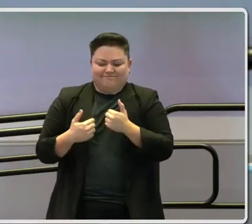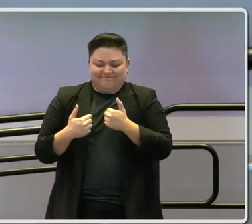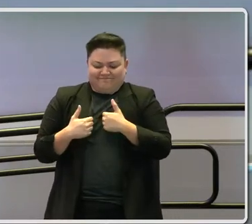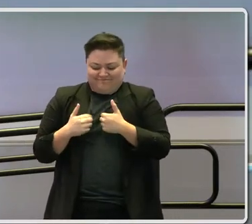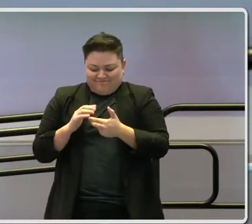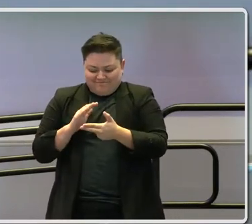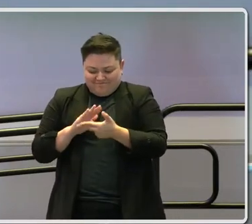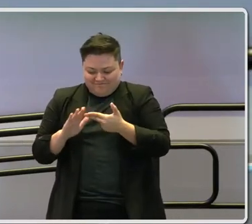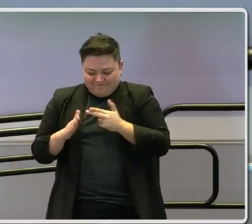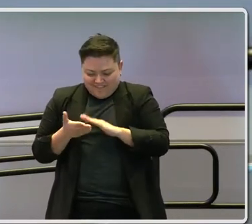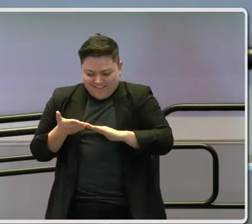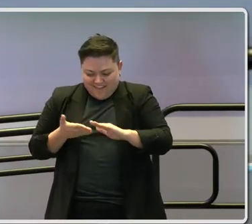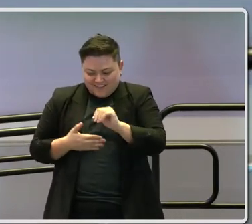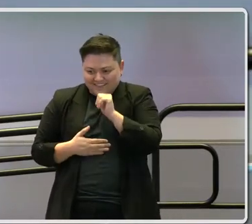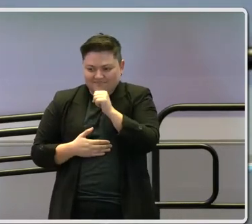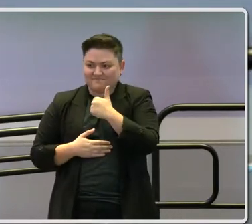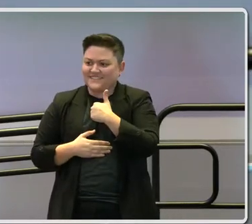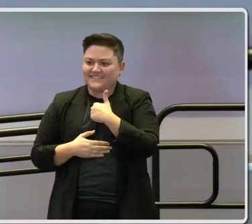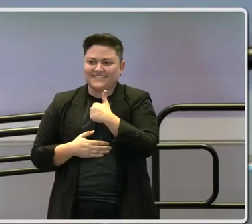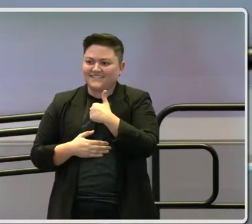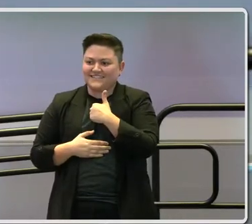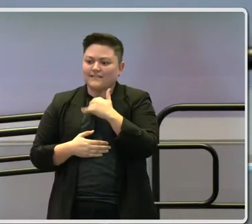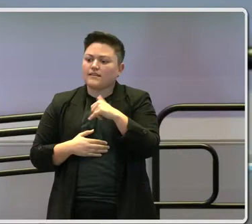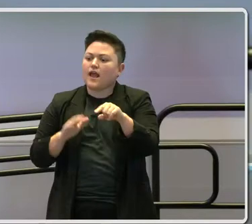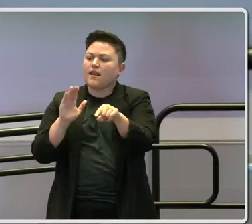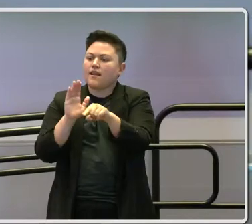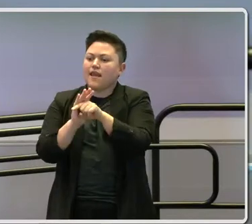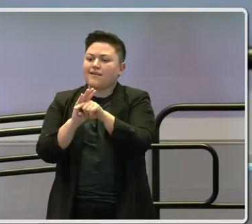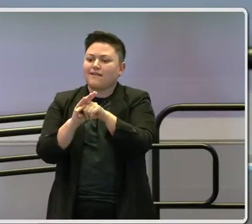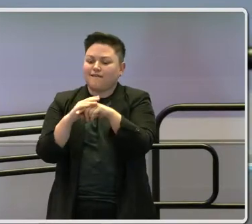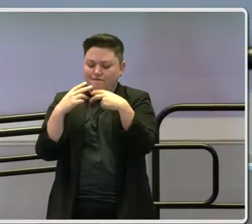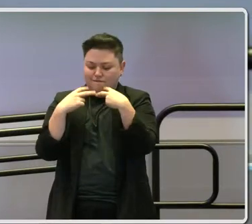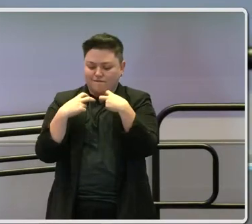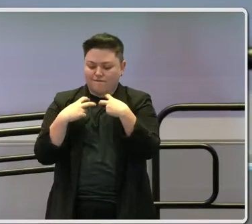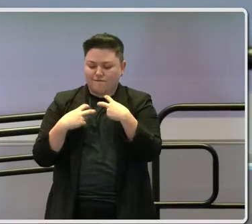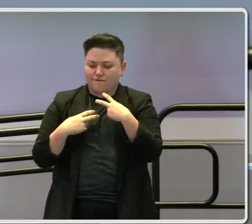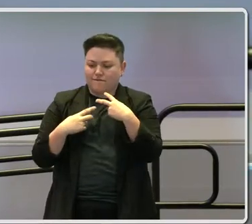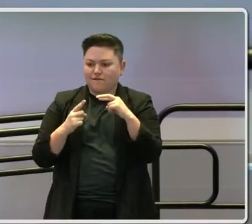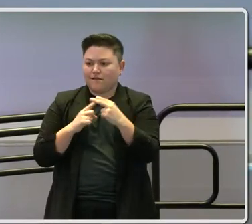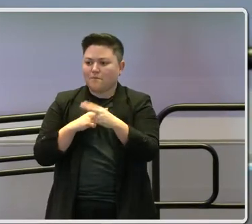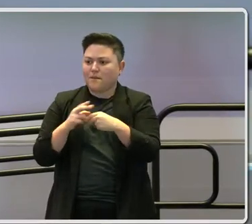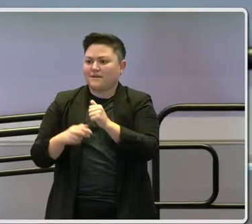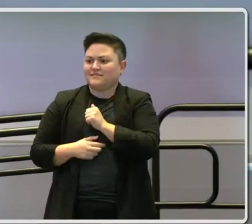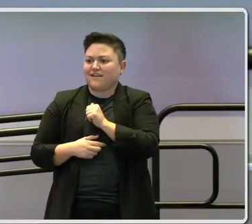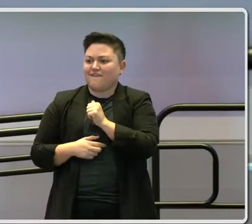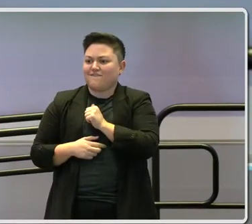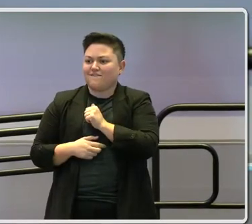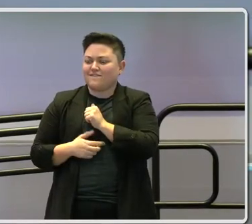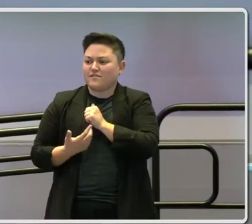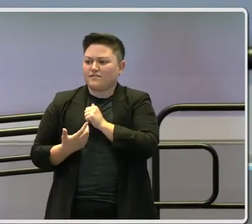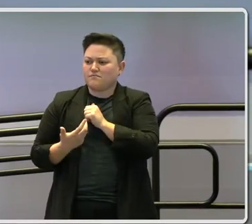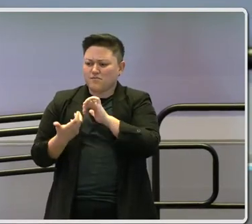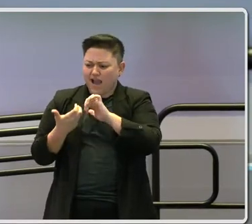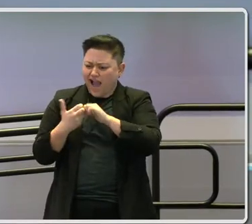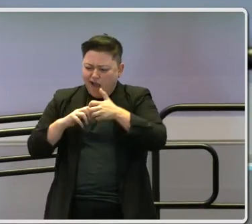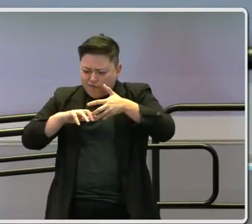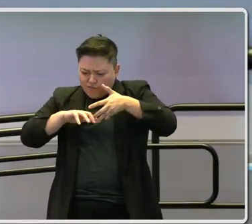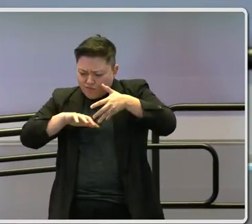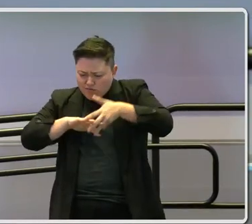material. It was a negative self-perception I had, unsure of how it became such an insidious